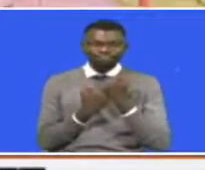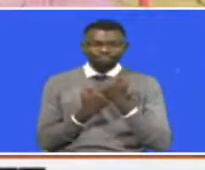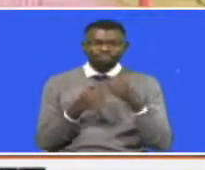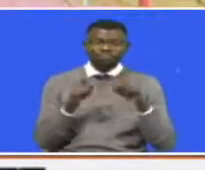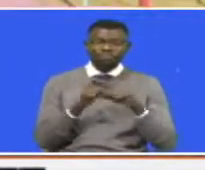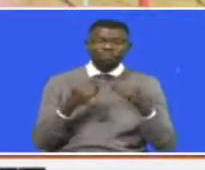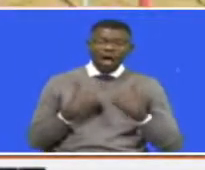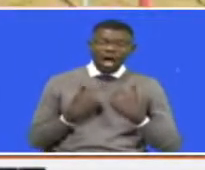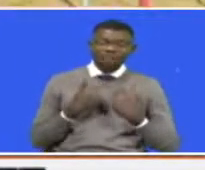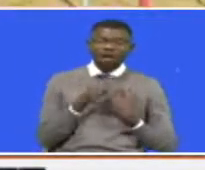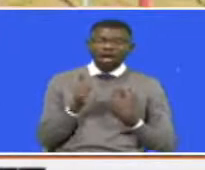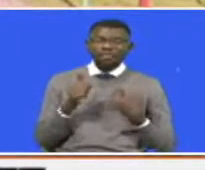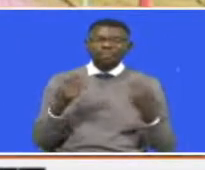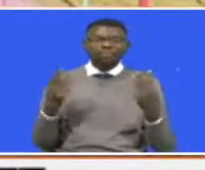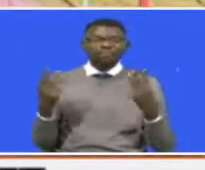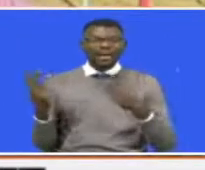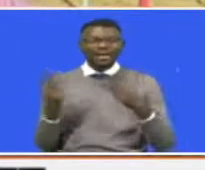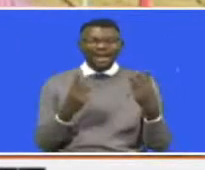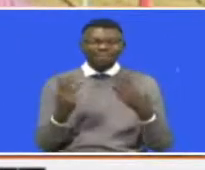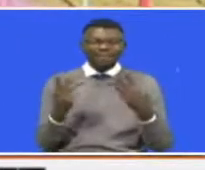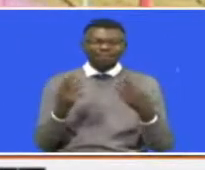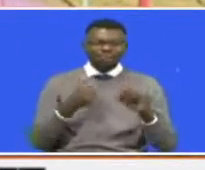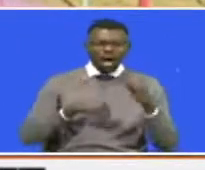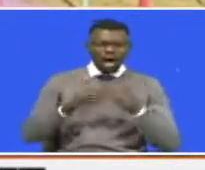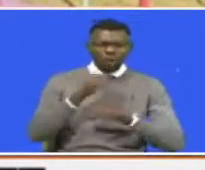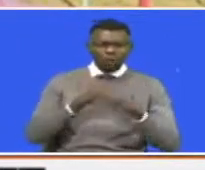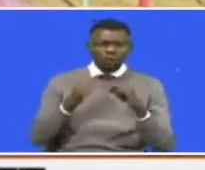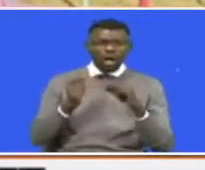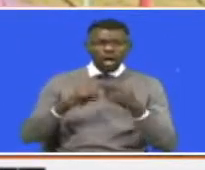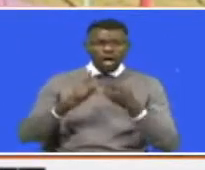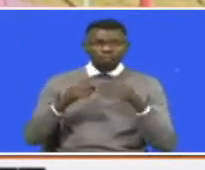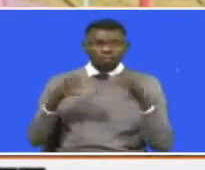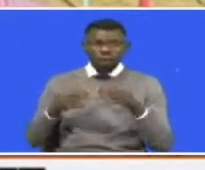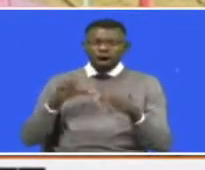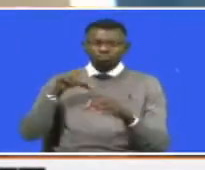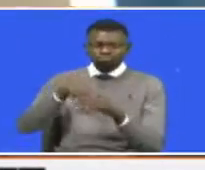the Planet Action Initiative of the Standard Group, we were involved, and currently we are working